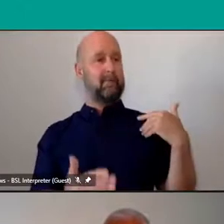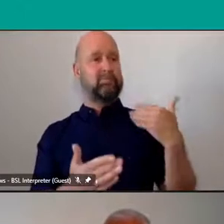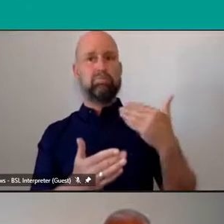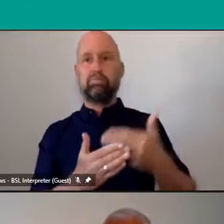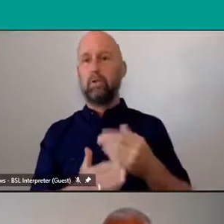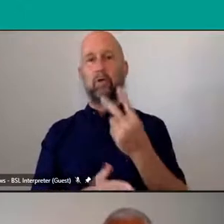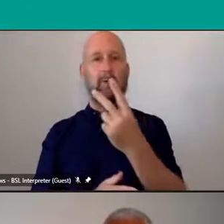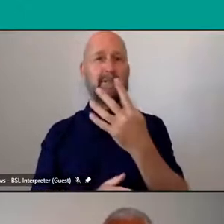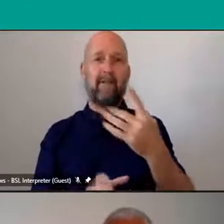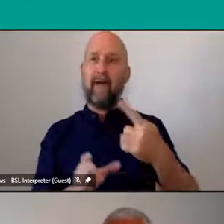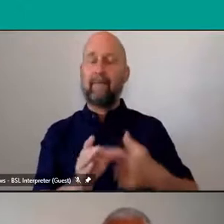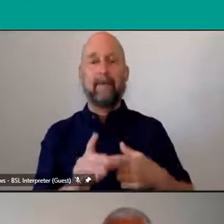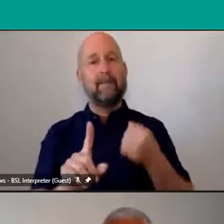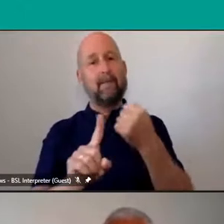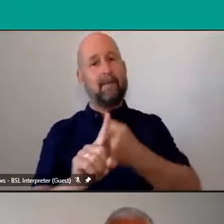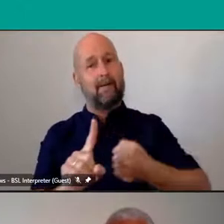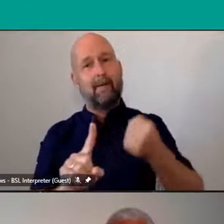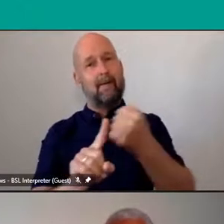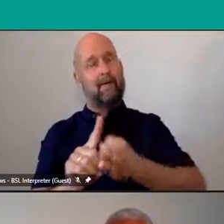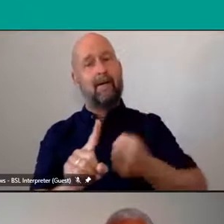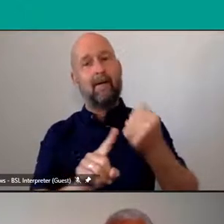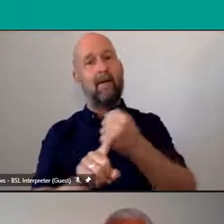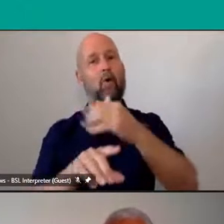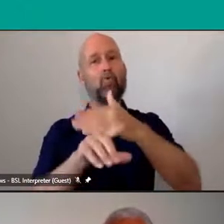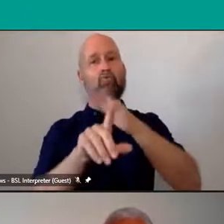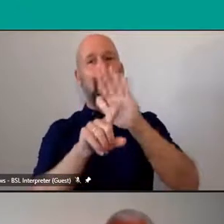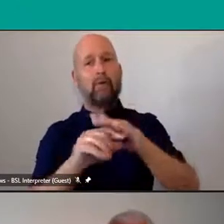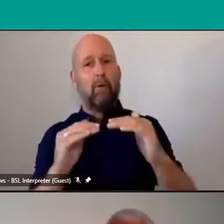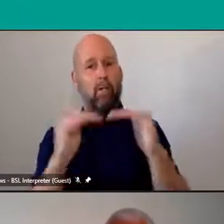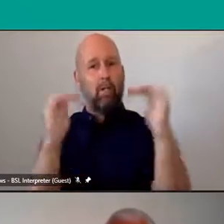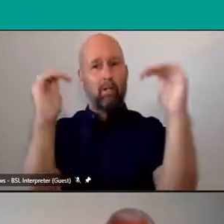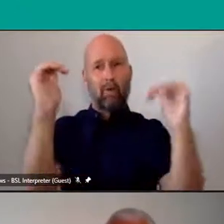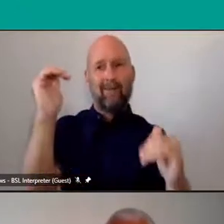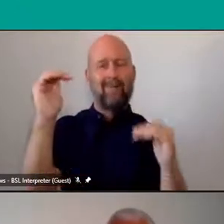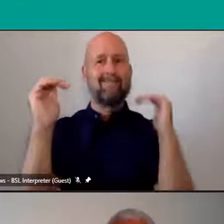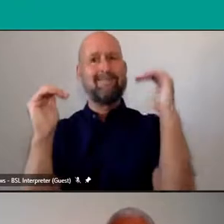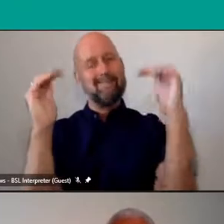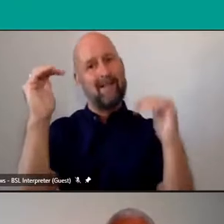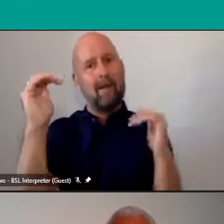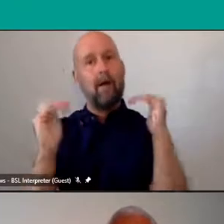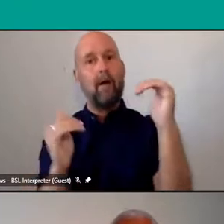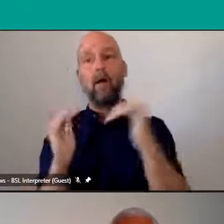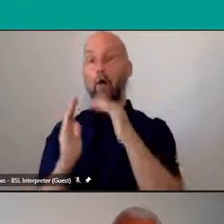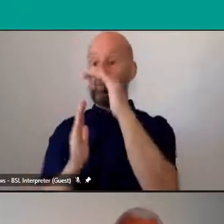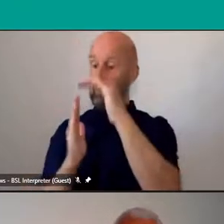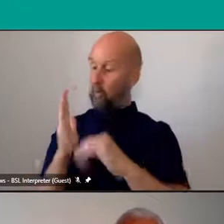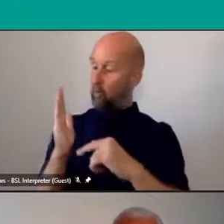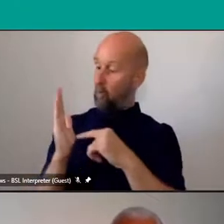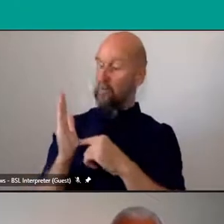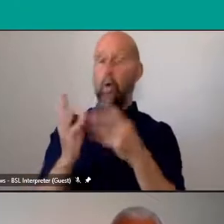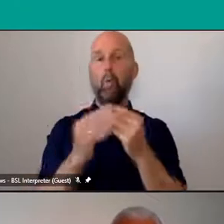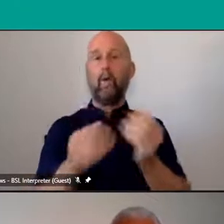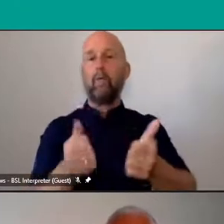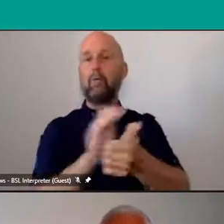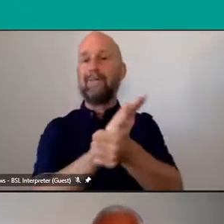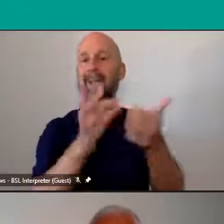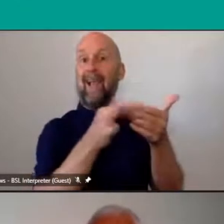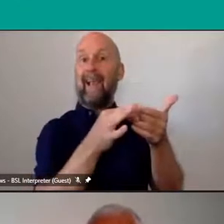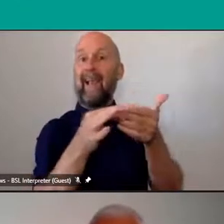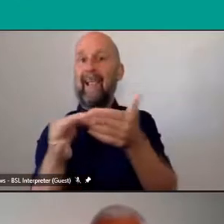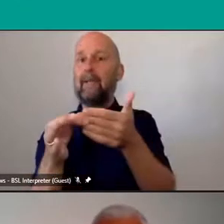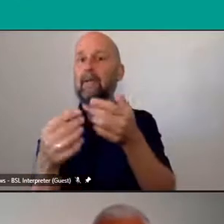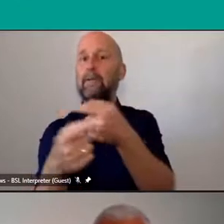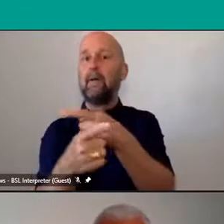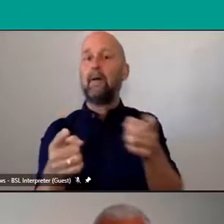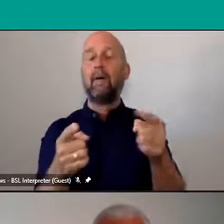25 years, fighting for social and racial justice. This report with leadership is a